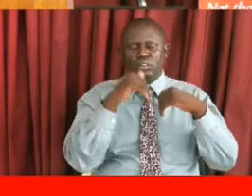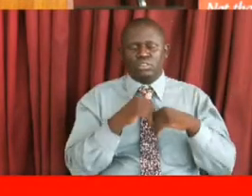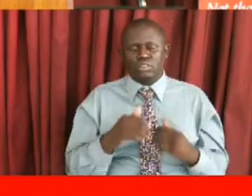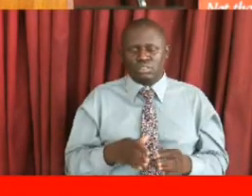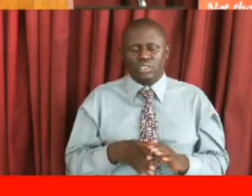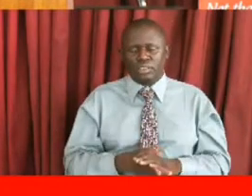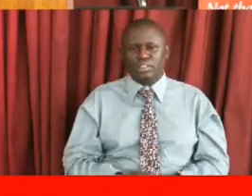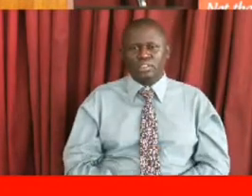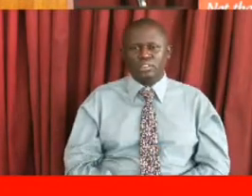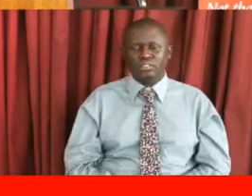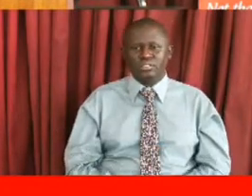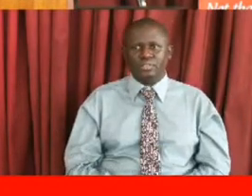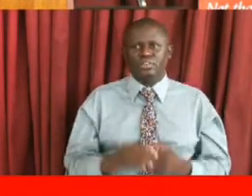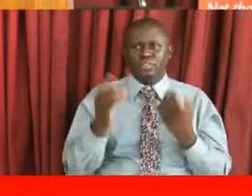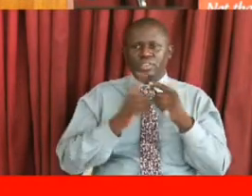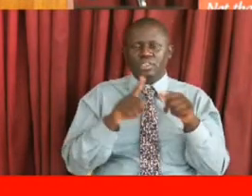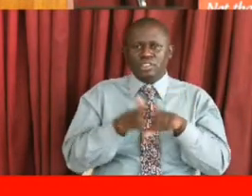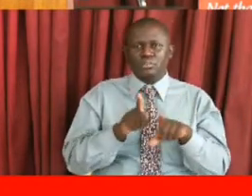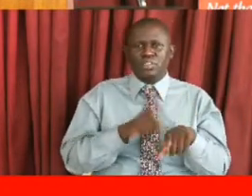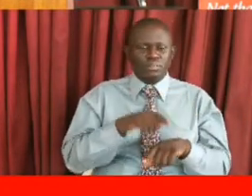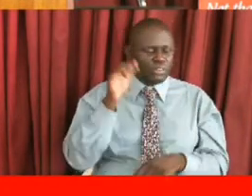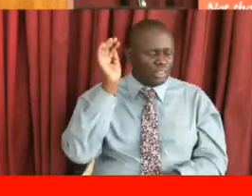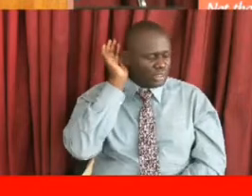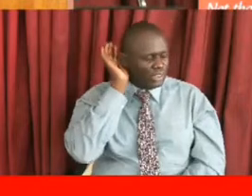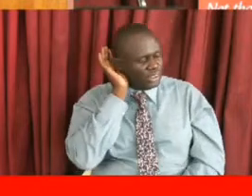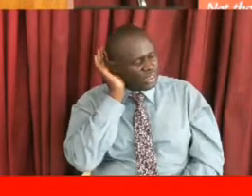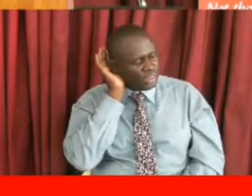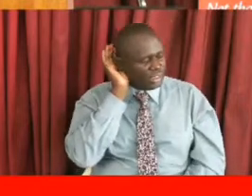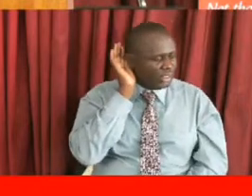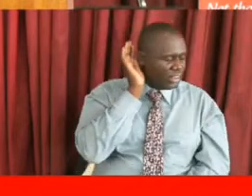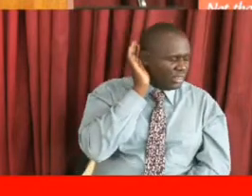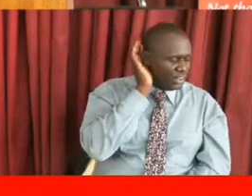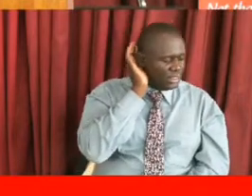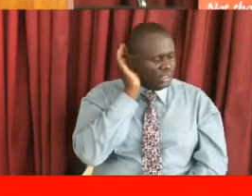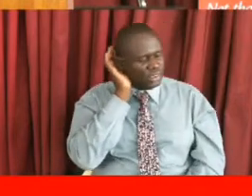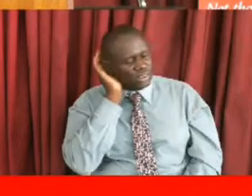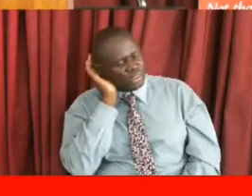prophets and he's listening to that thing he knew how to listen to